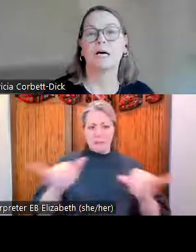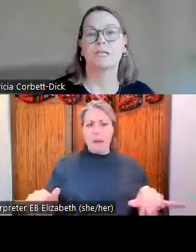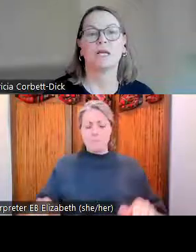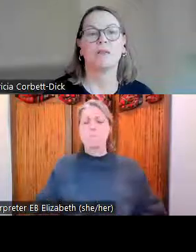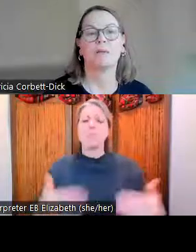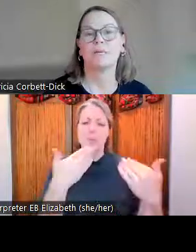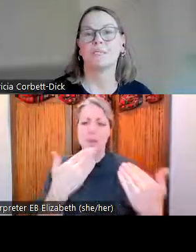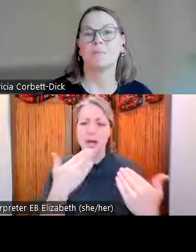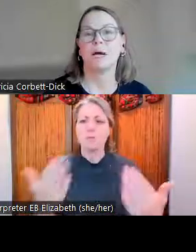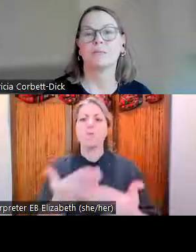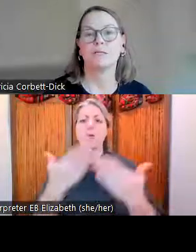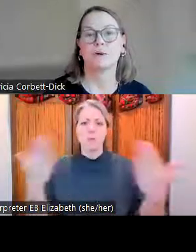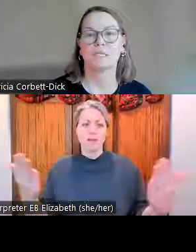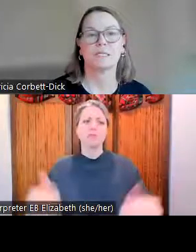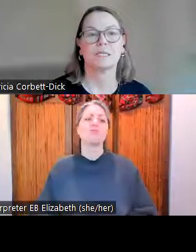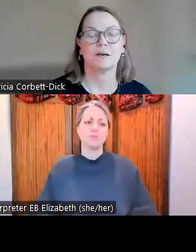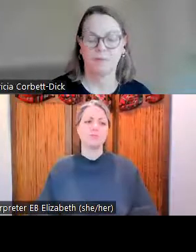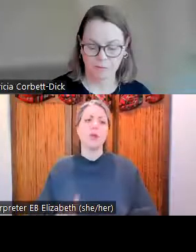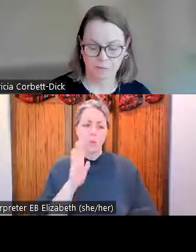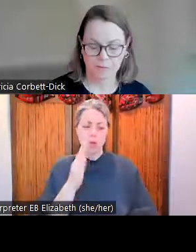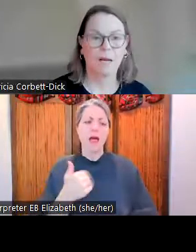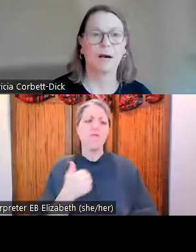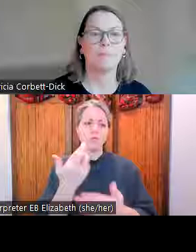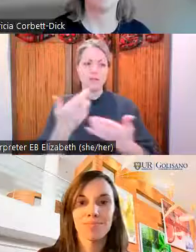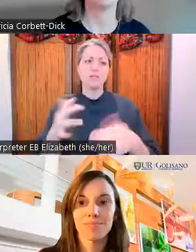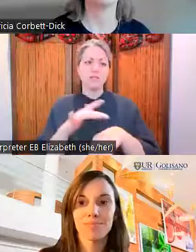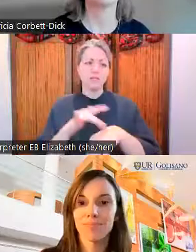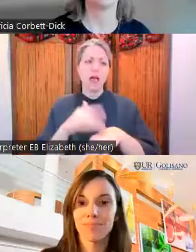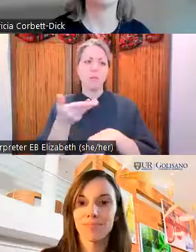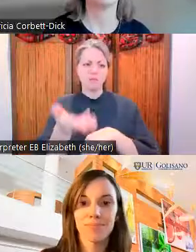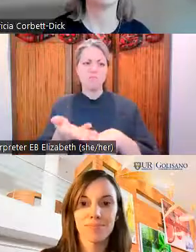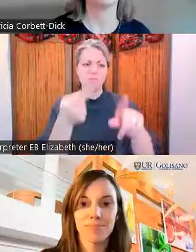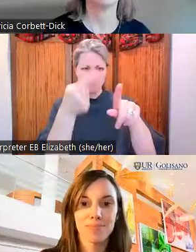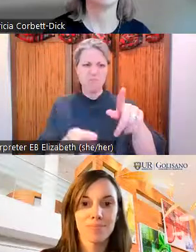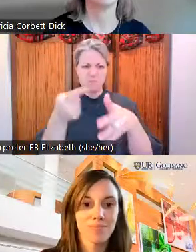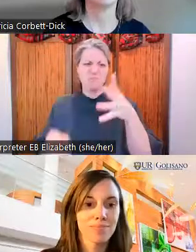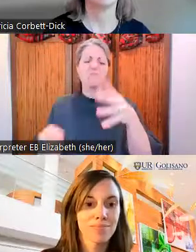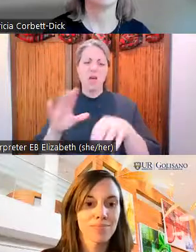so much. And there will be some resources available on the slides.